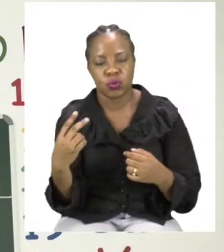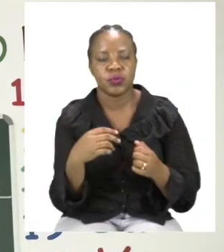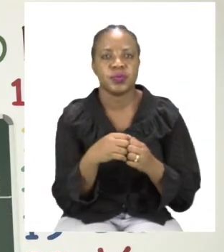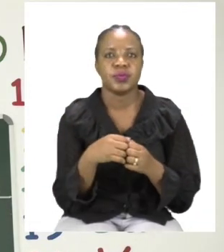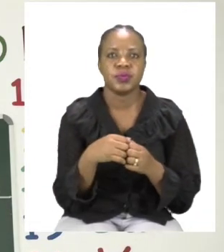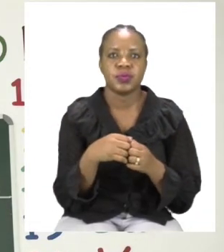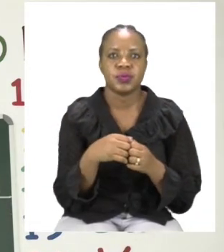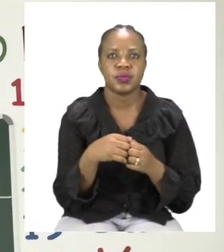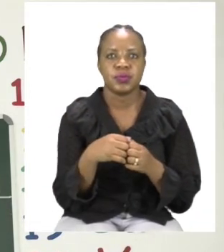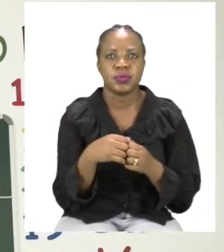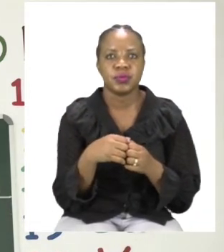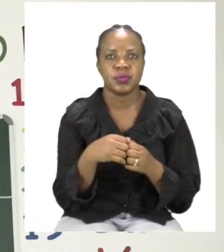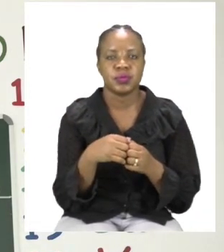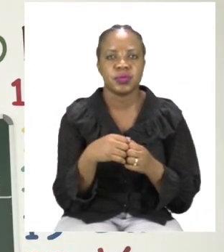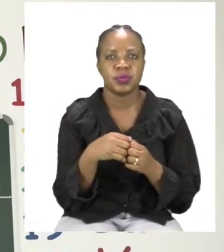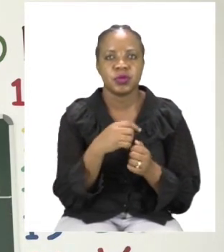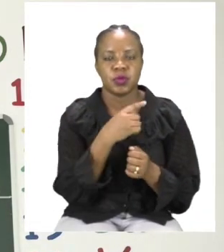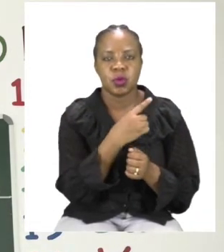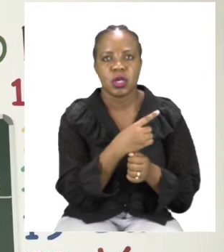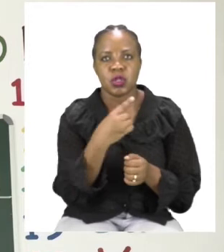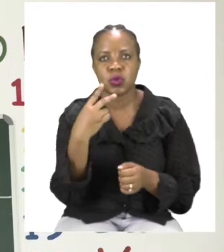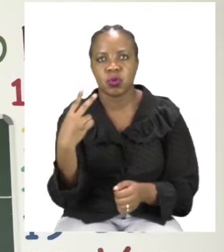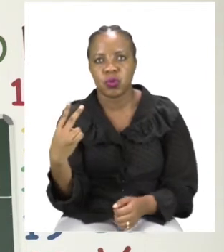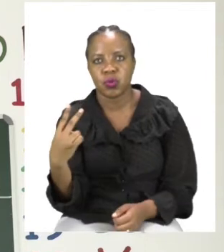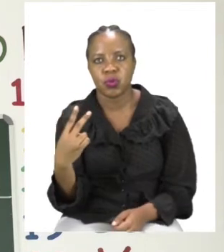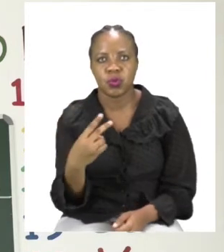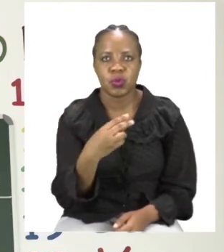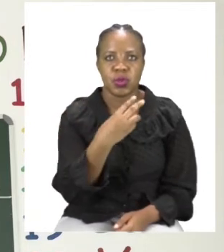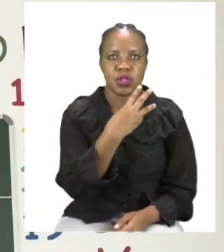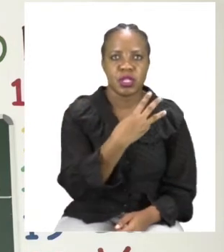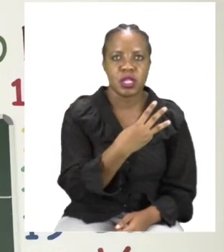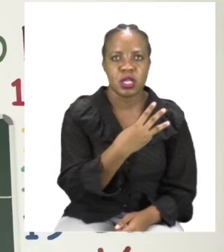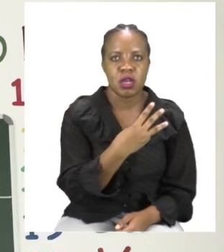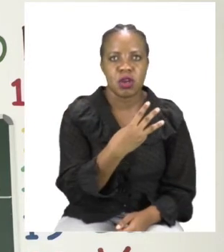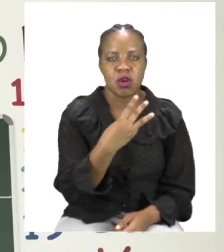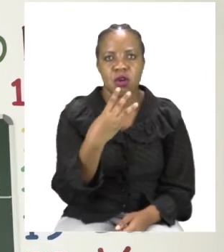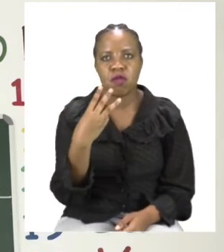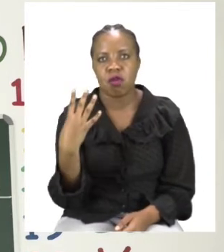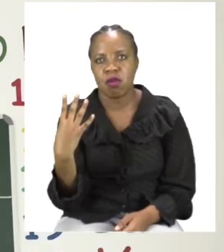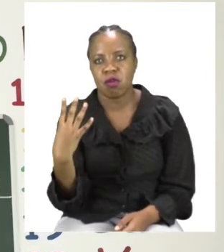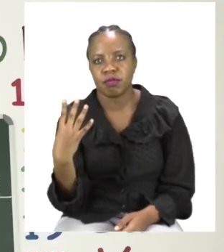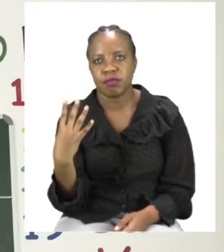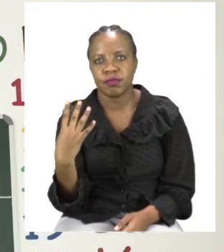done 1, 2, 3,